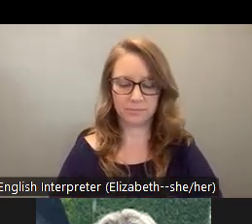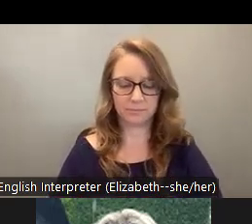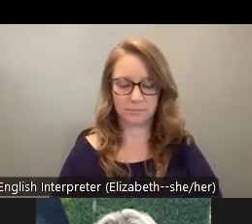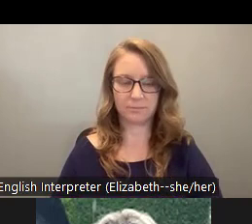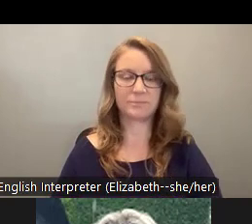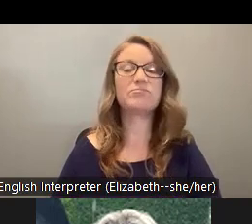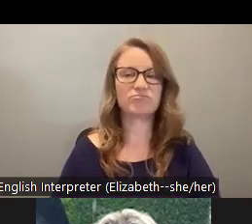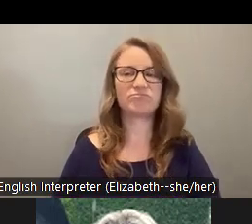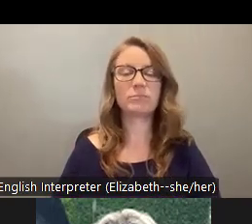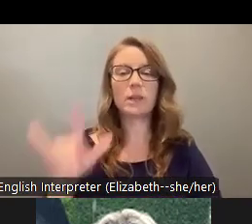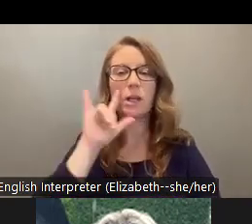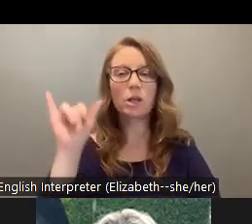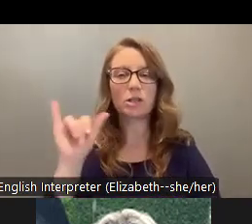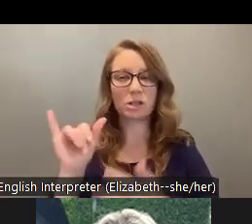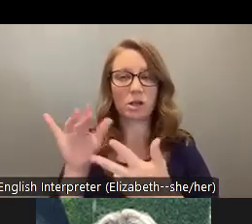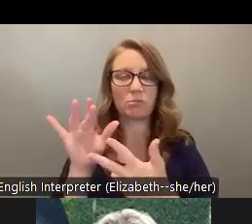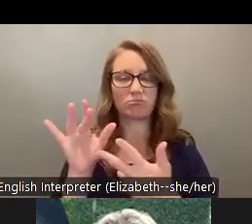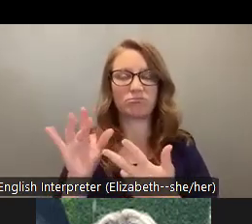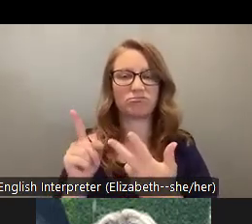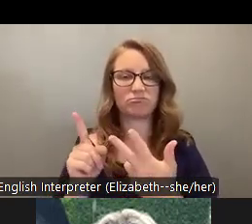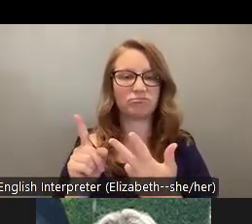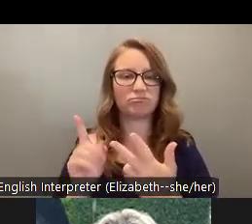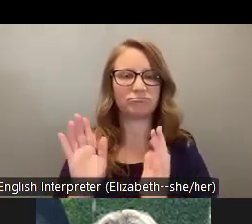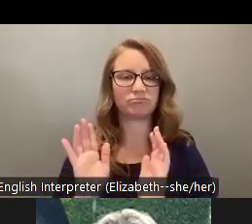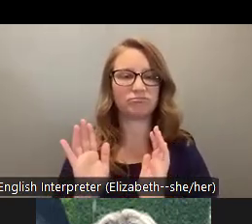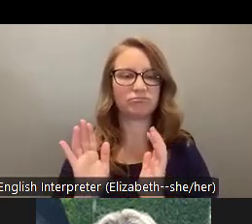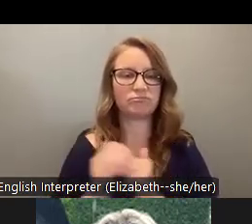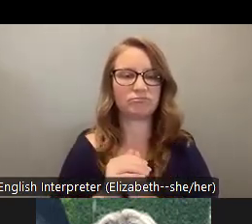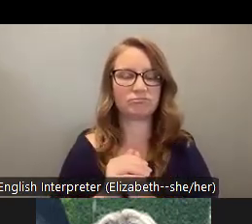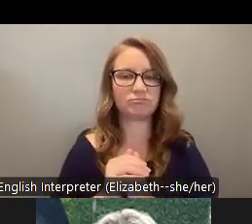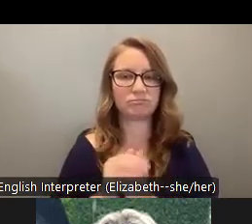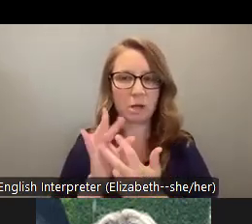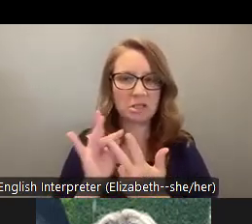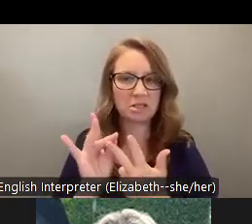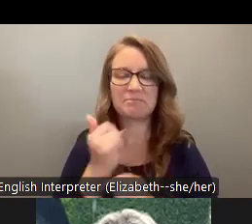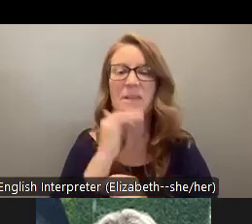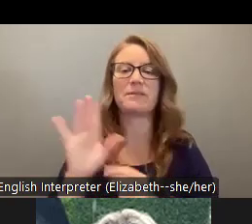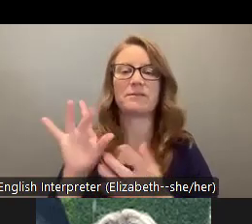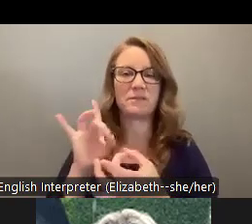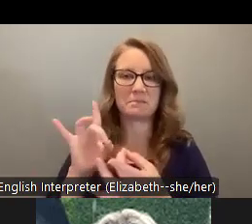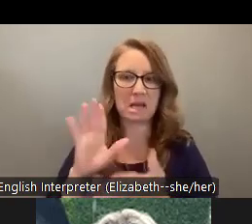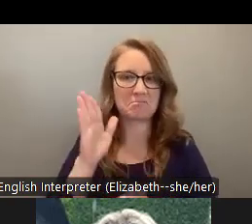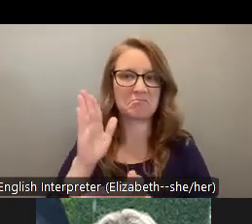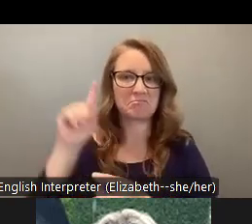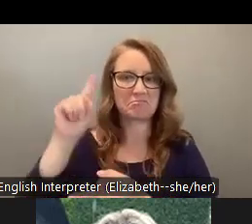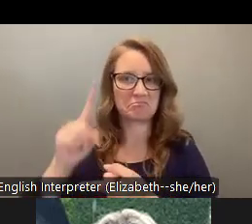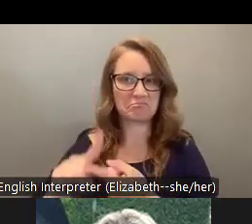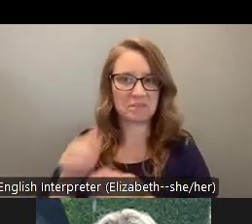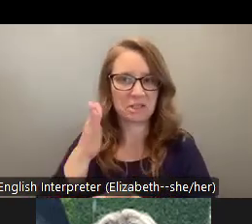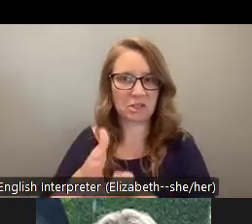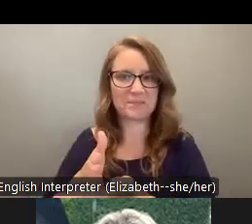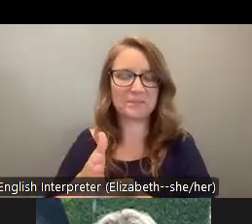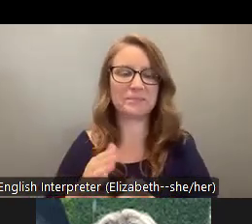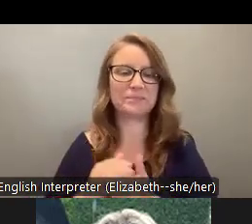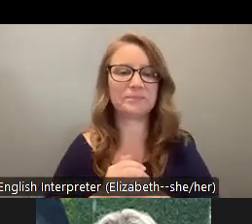All right, so it looks like options have, or sorry, feedback has kind of stopped there for questions.